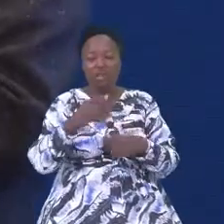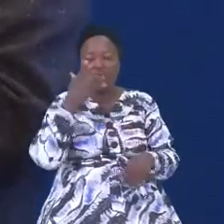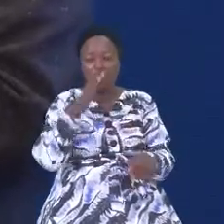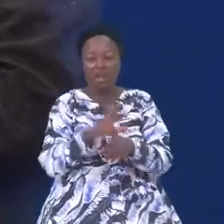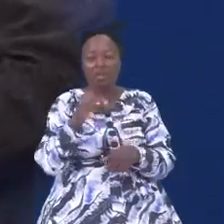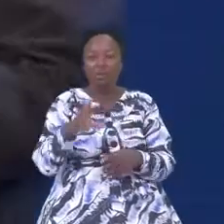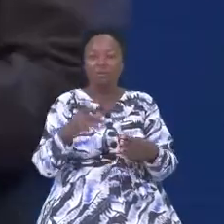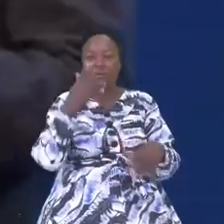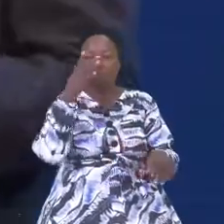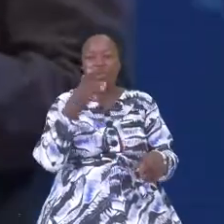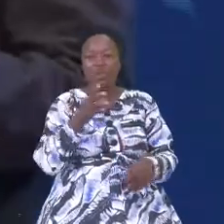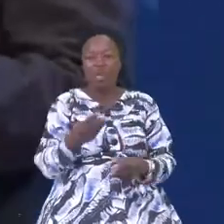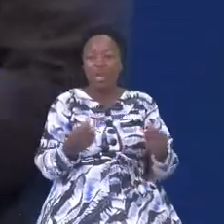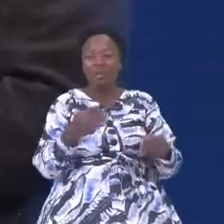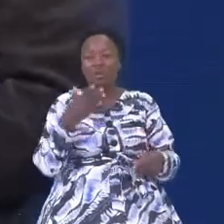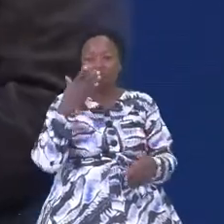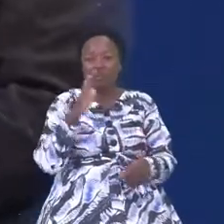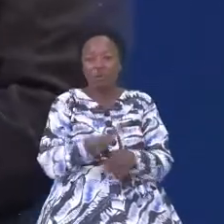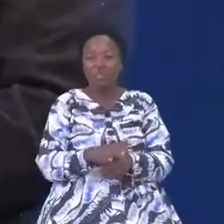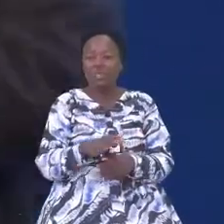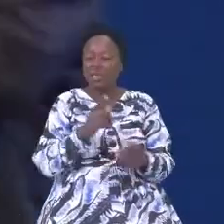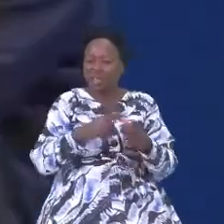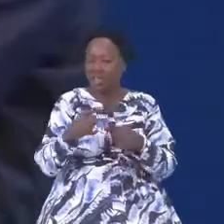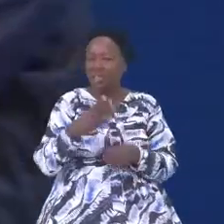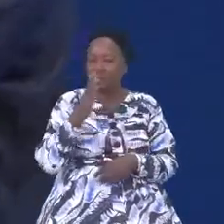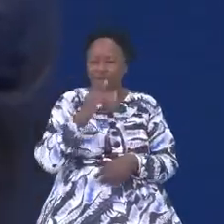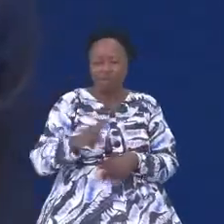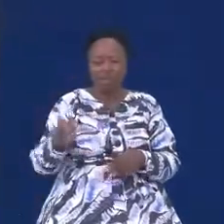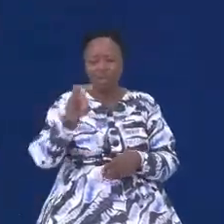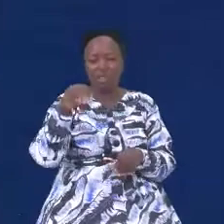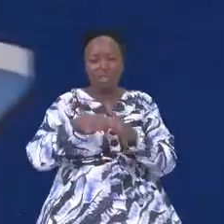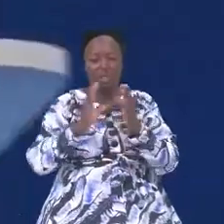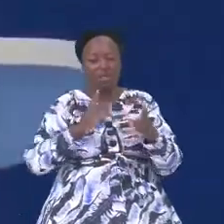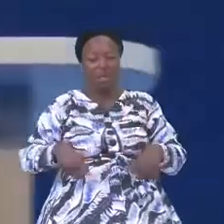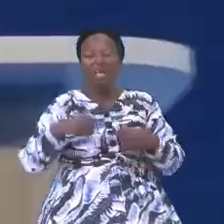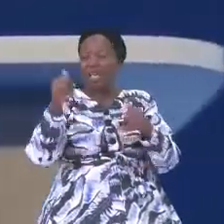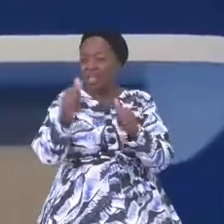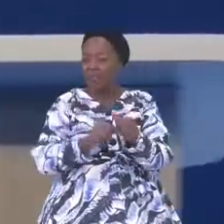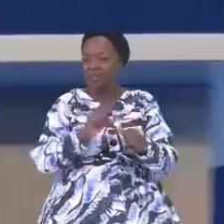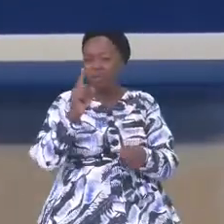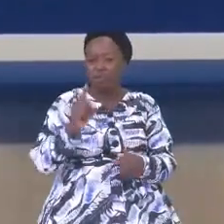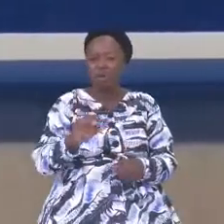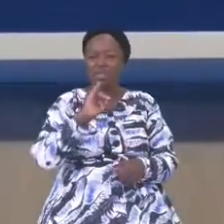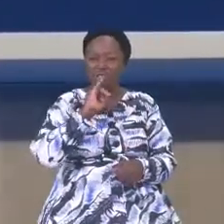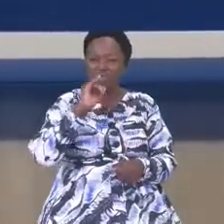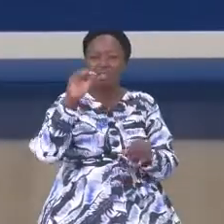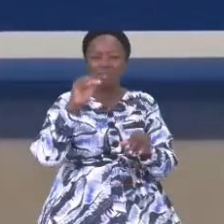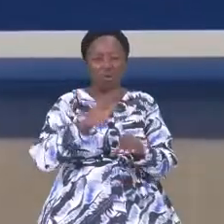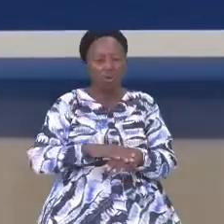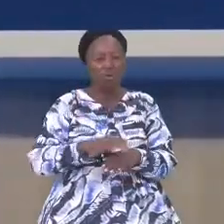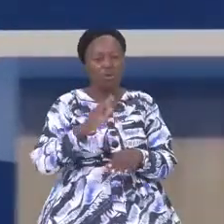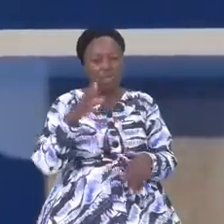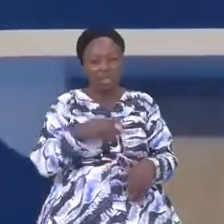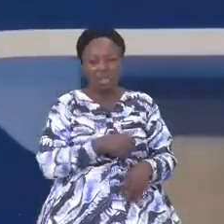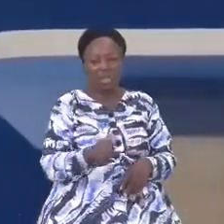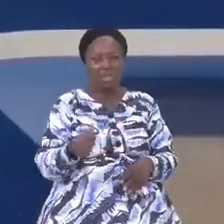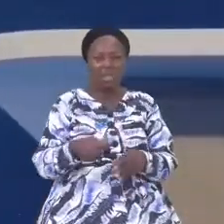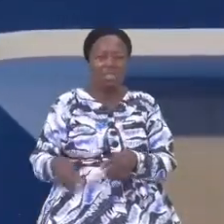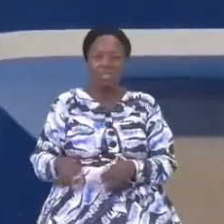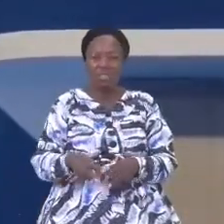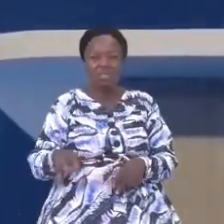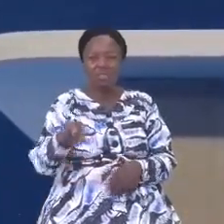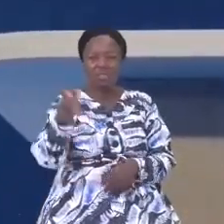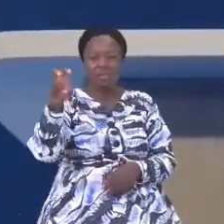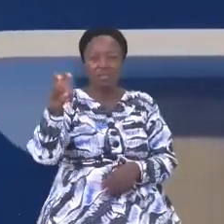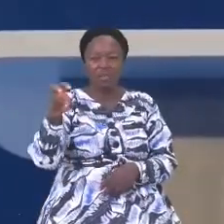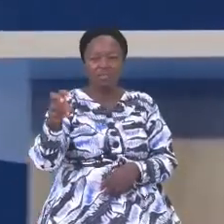promise. We're on a journey in our lives. Everyone is on a journey, from the baby to